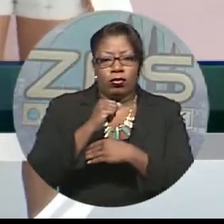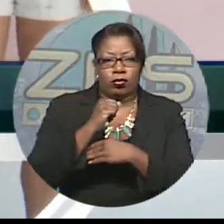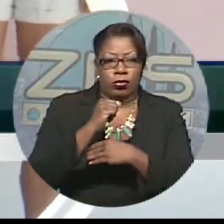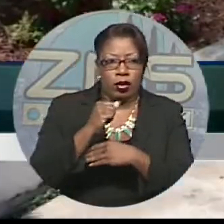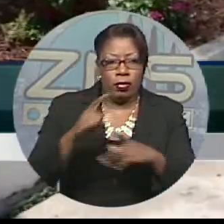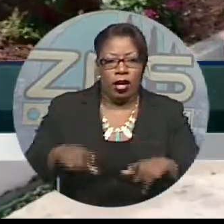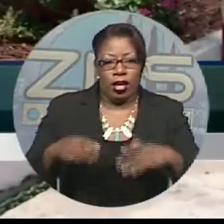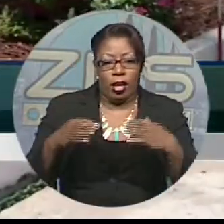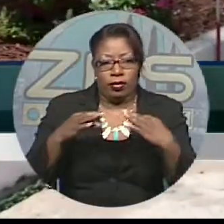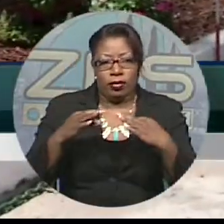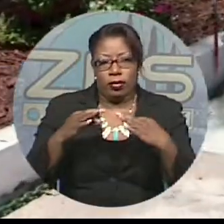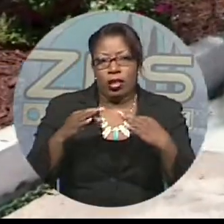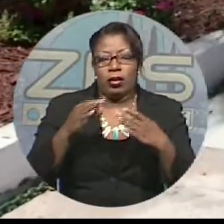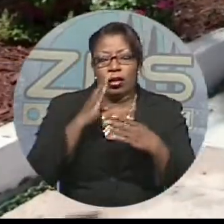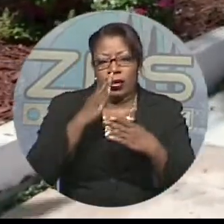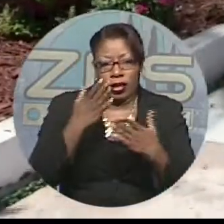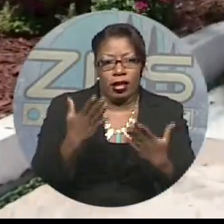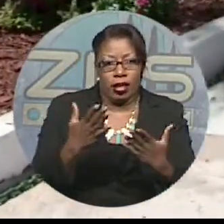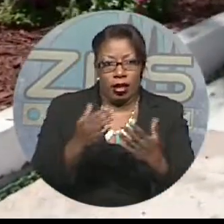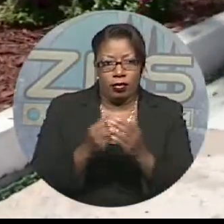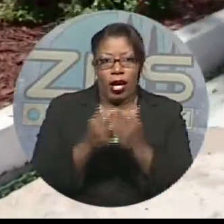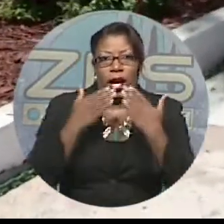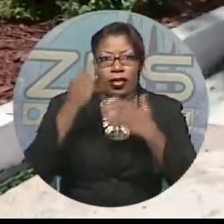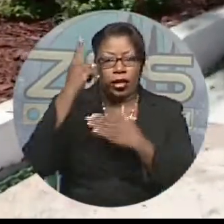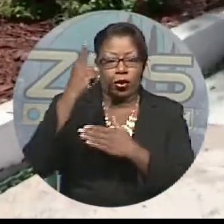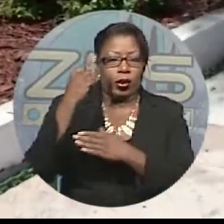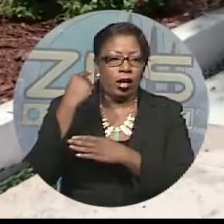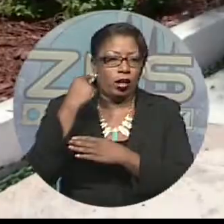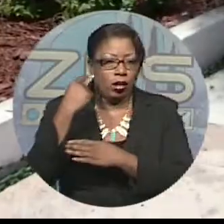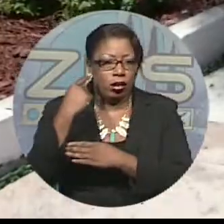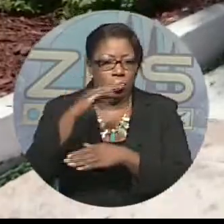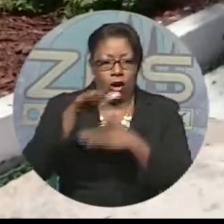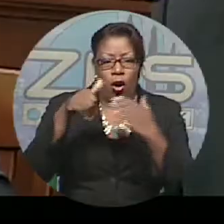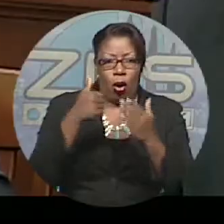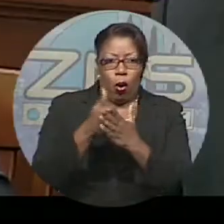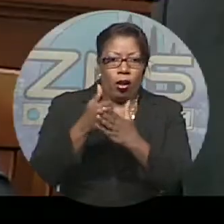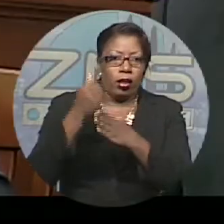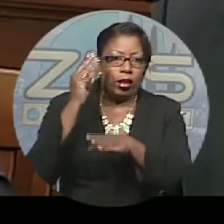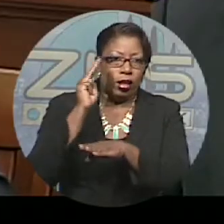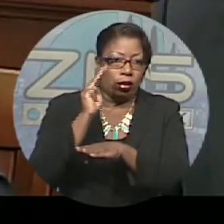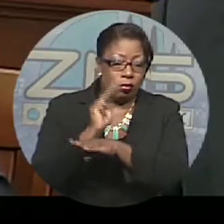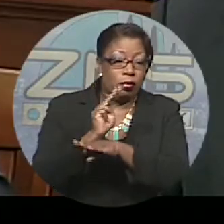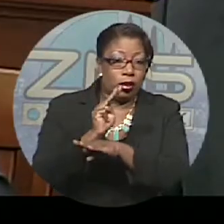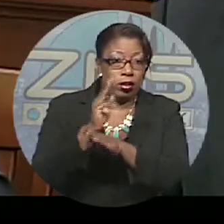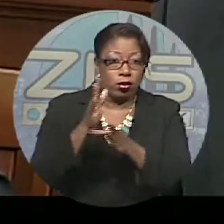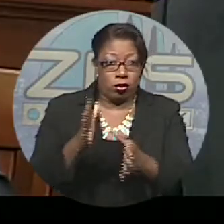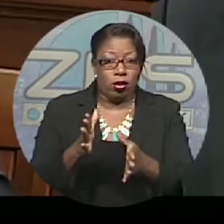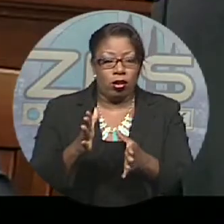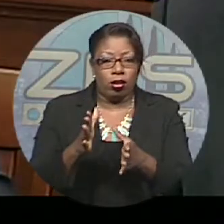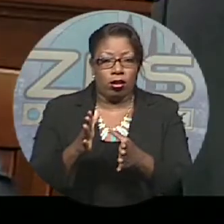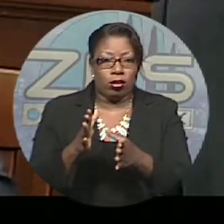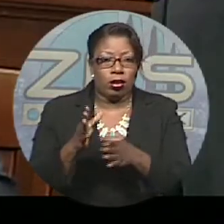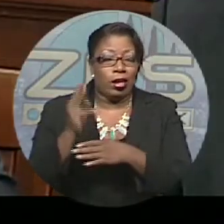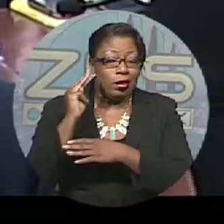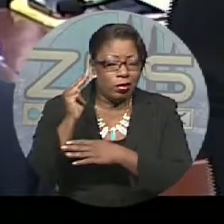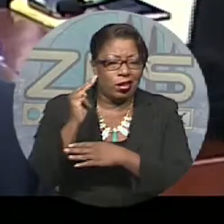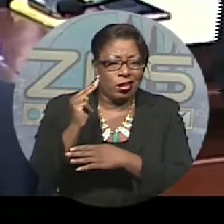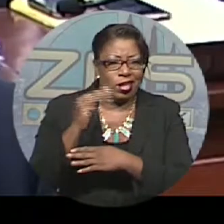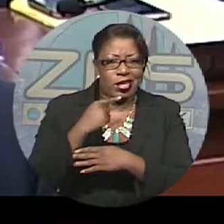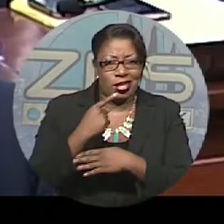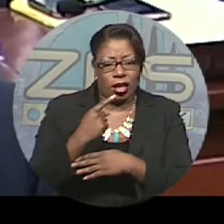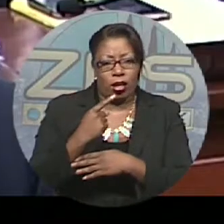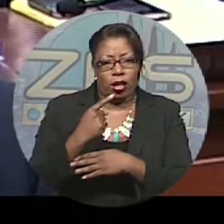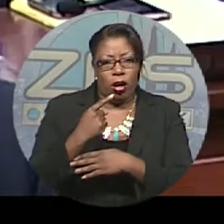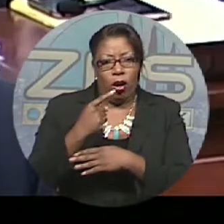my life, Lord, but I thank you. When I heard all those ministers, speaking on behalf of the bill and what it has